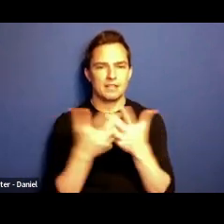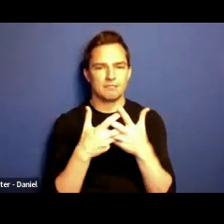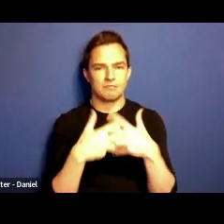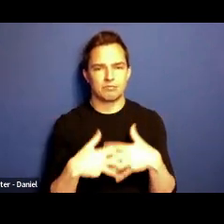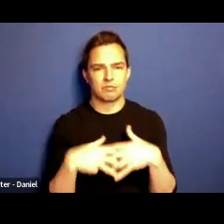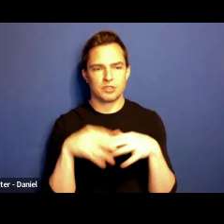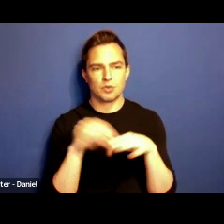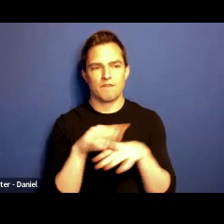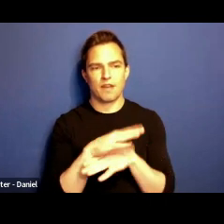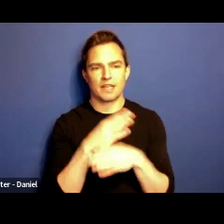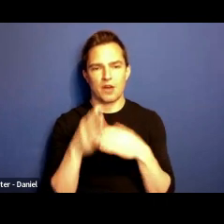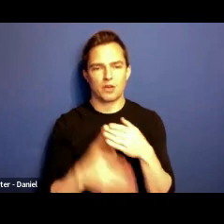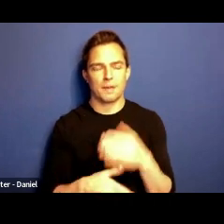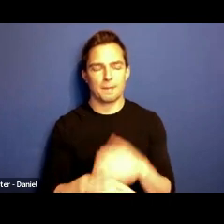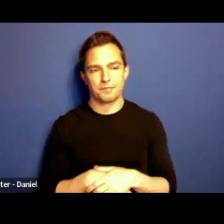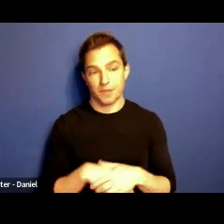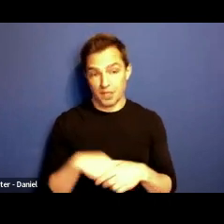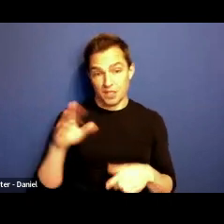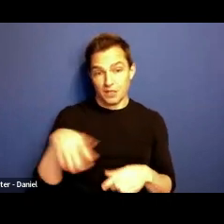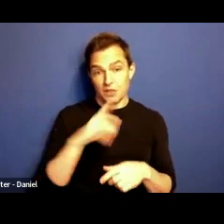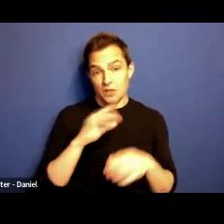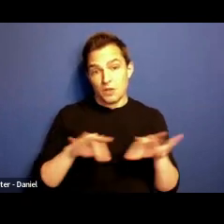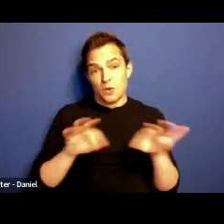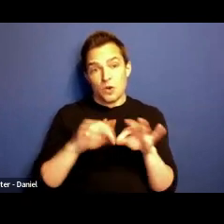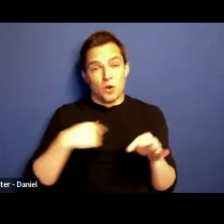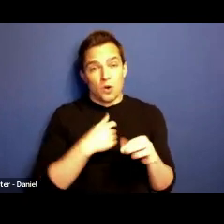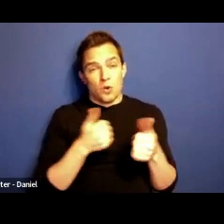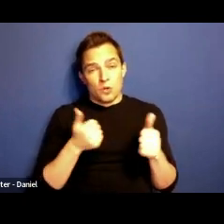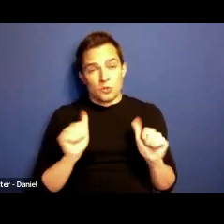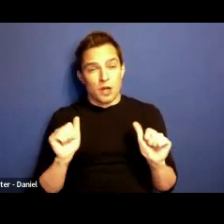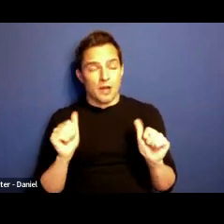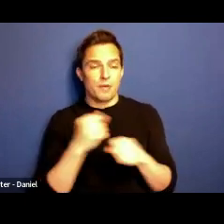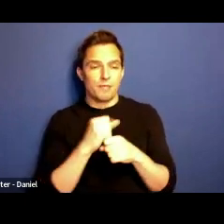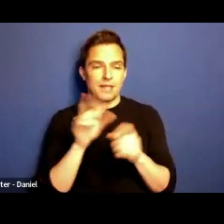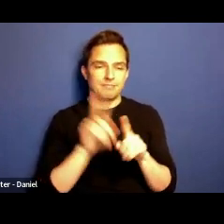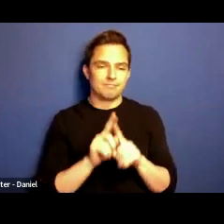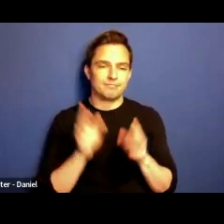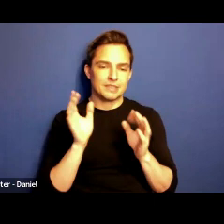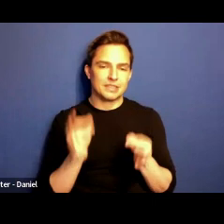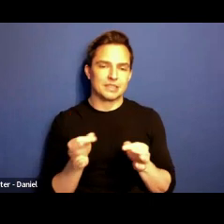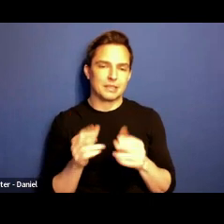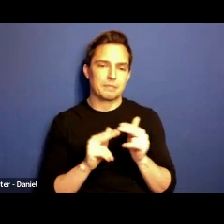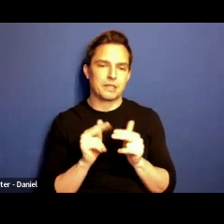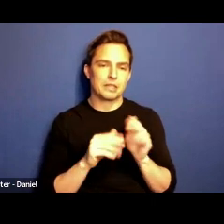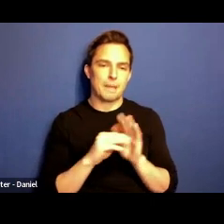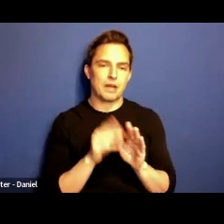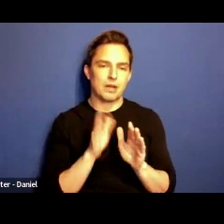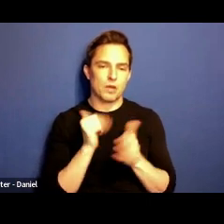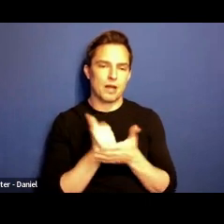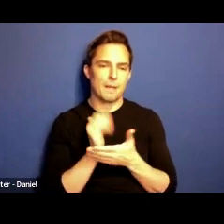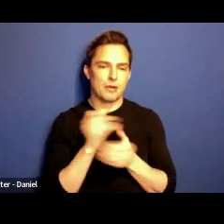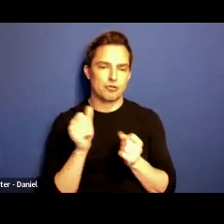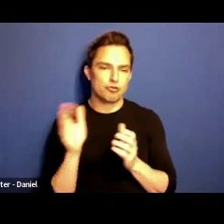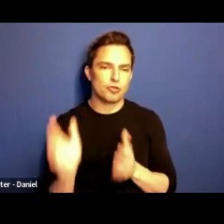outcomes. And I should say it's really important that we've made decisions to be very deliberate about trying to build up a model that will help with our